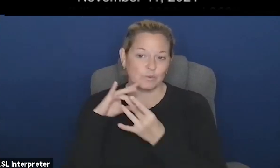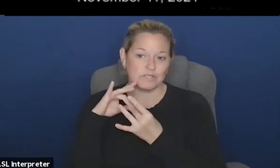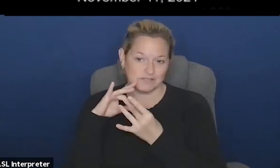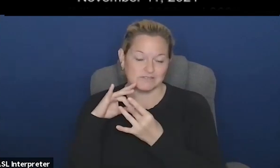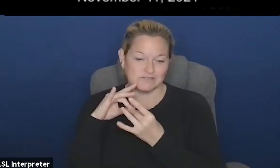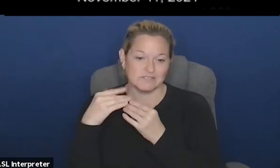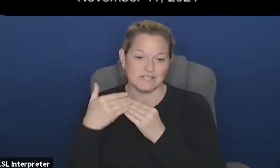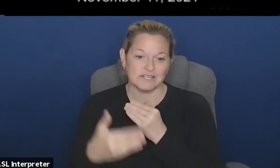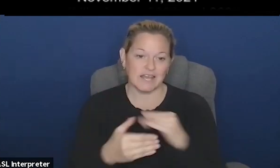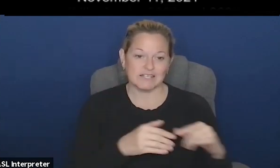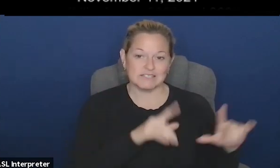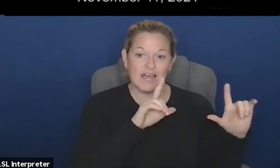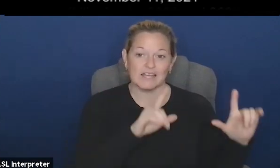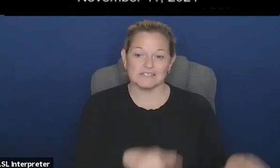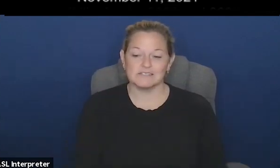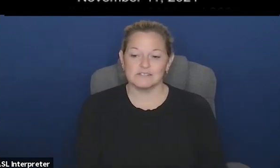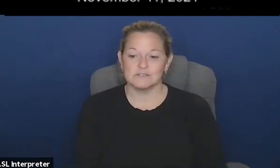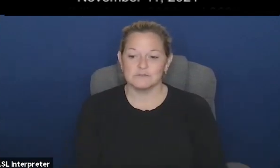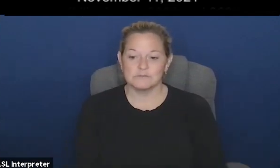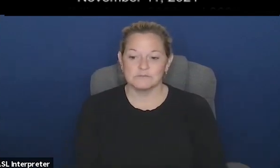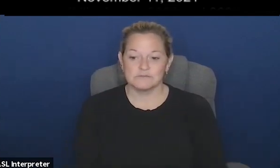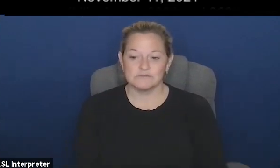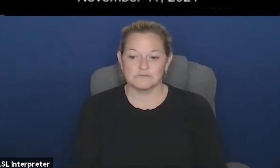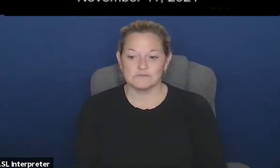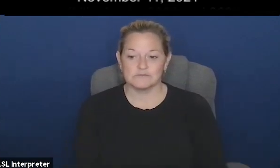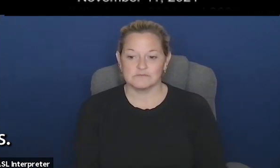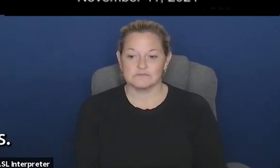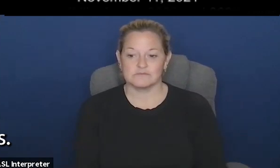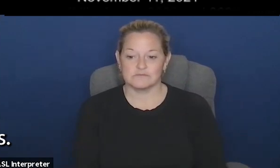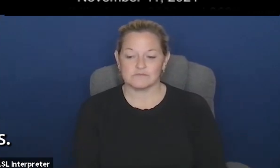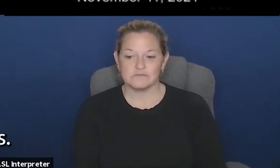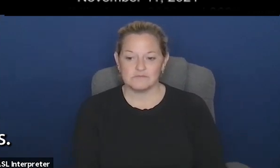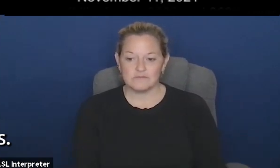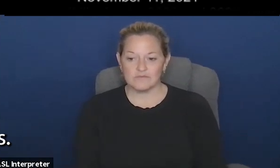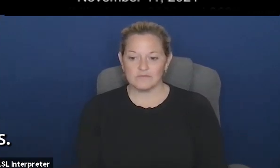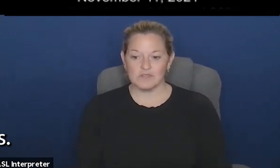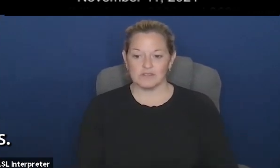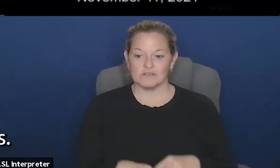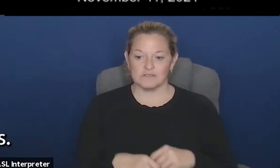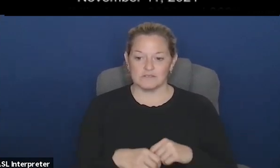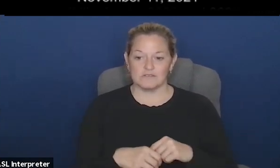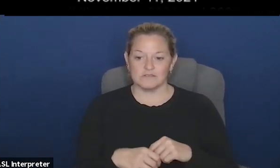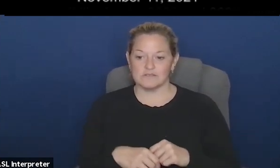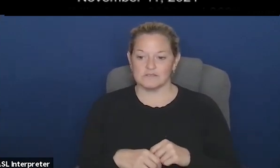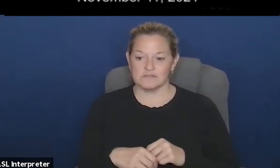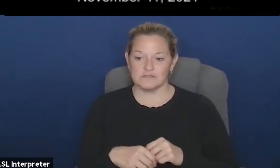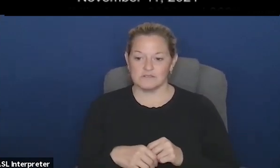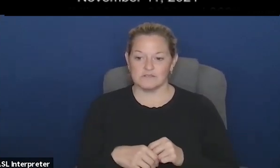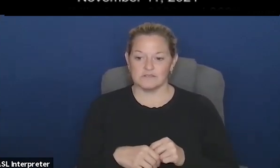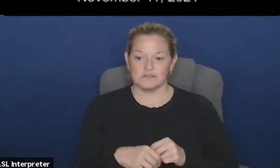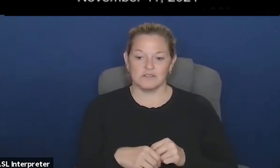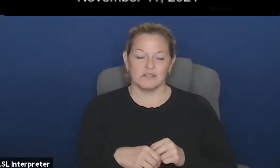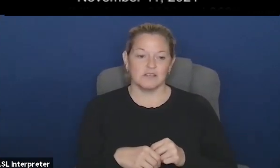And we got a ton of feedback. We got like pictures and comments. And I think